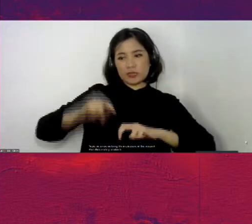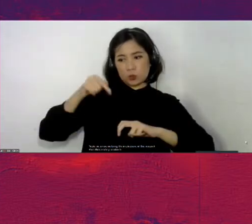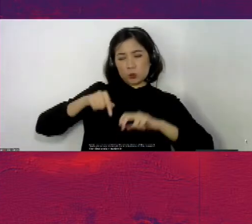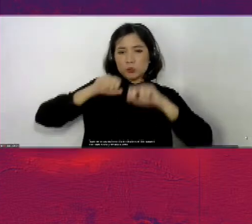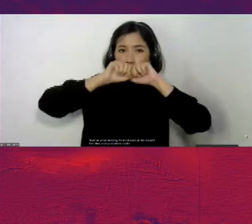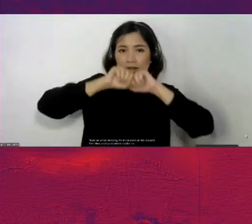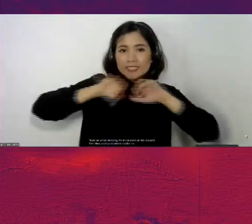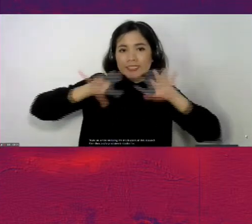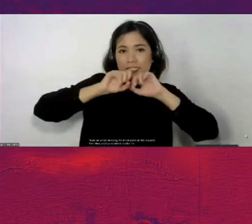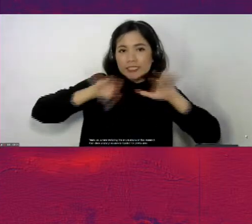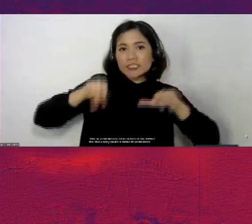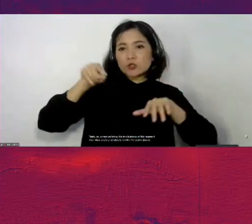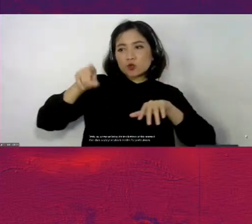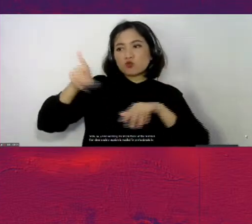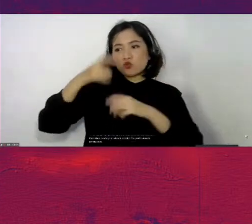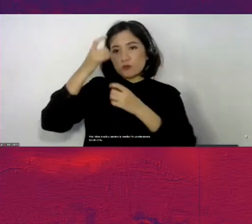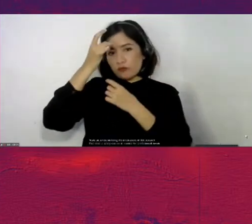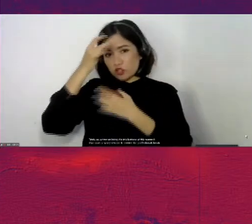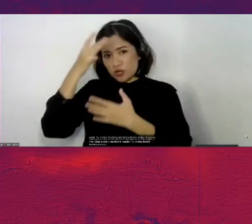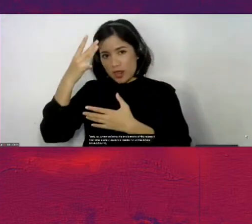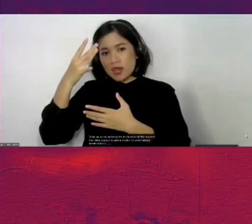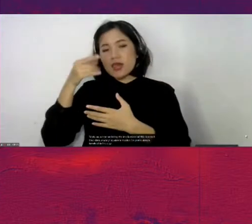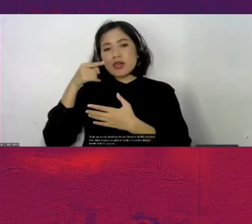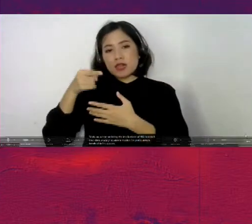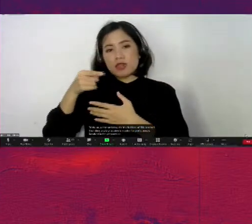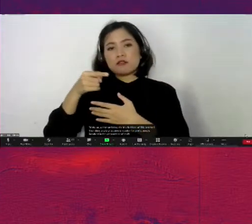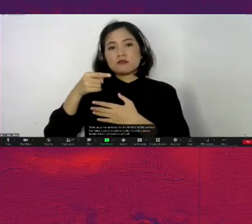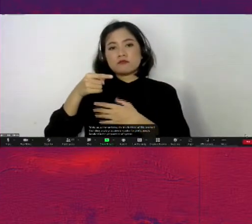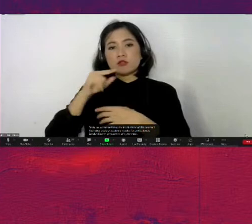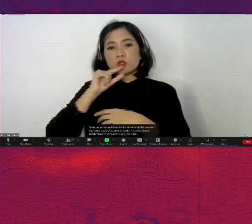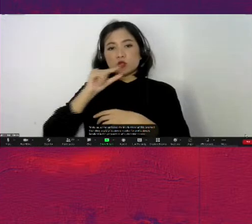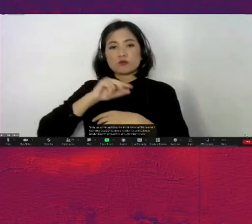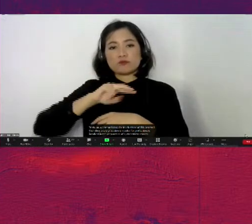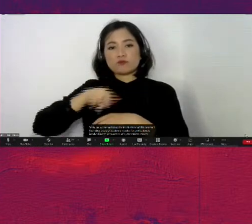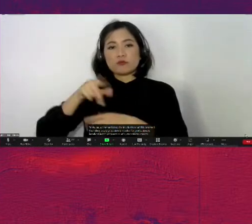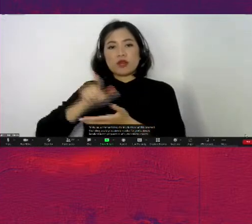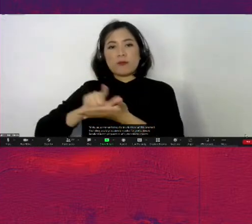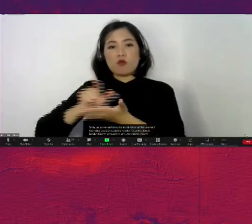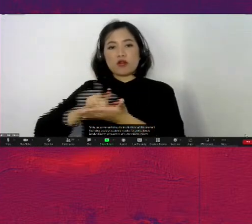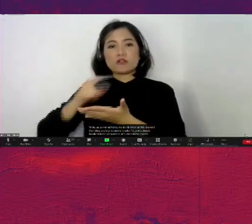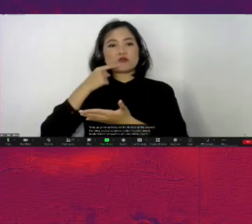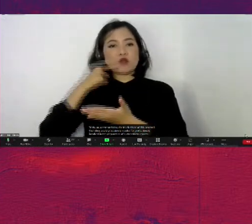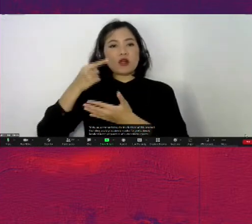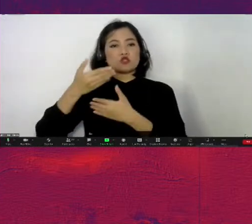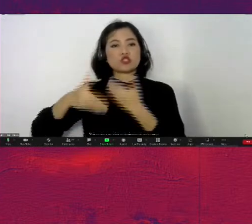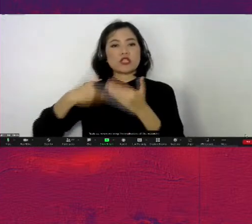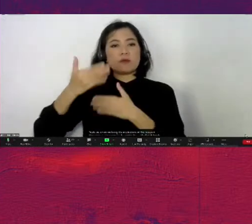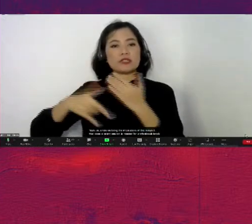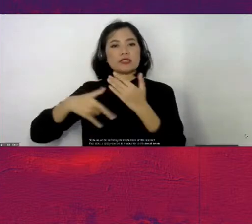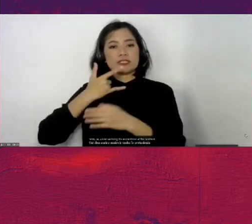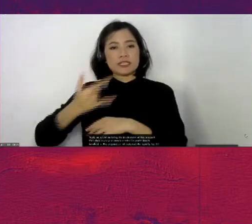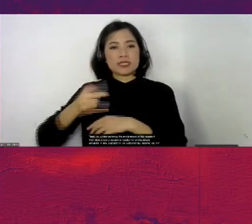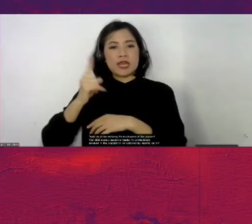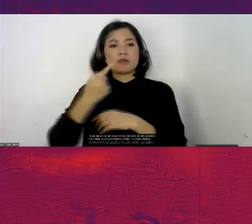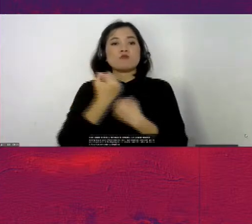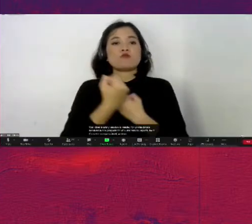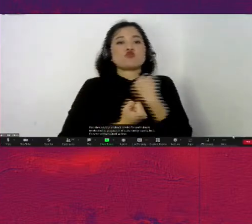for professionals involved in the preparation of sustainability reports, be it from the company itself or